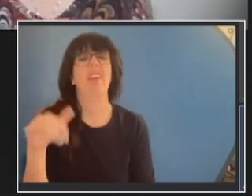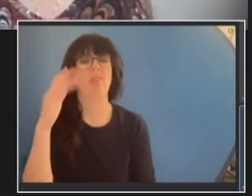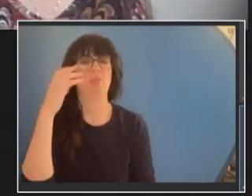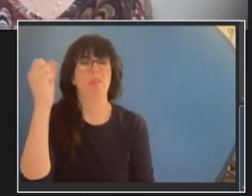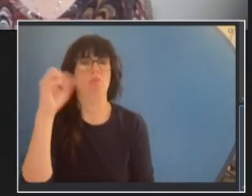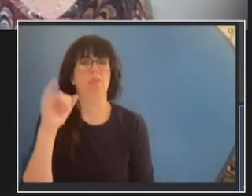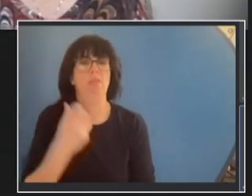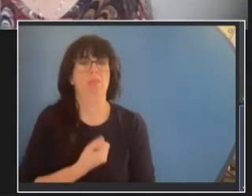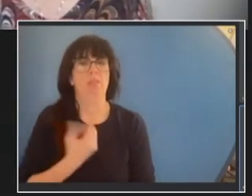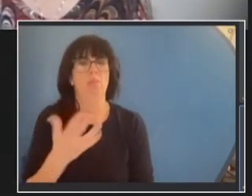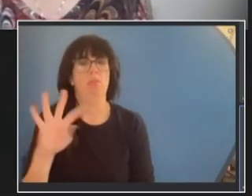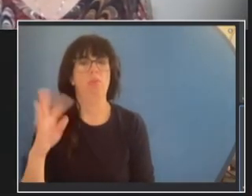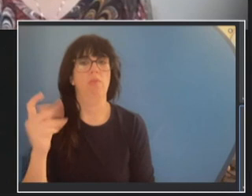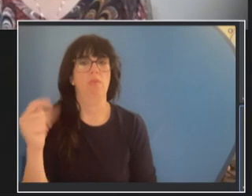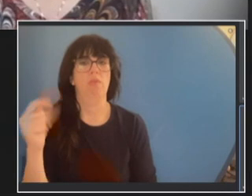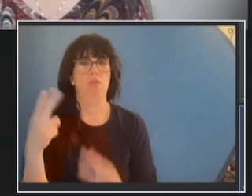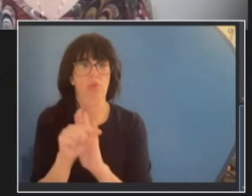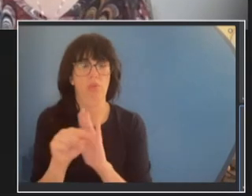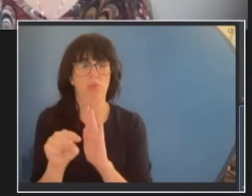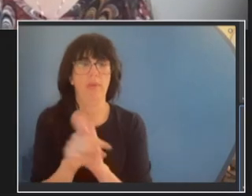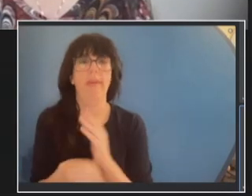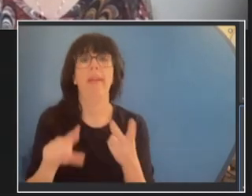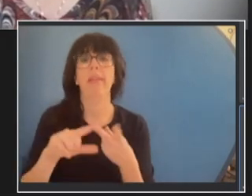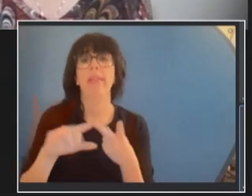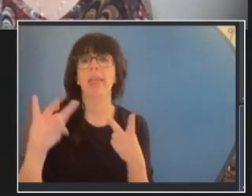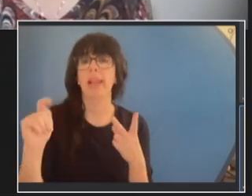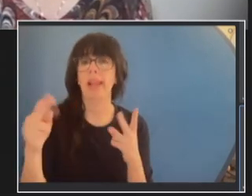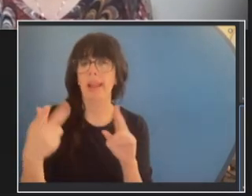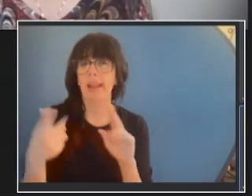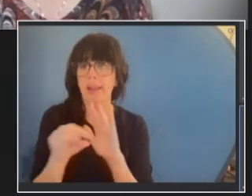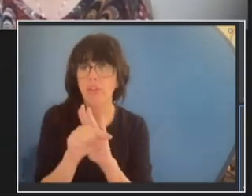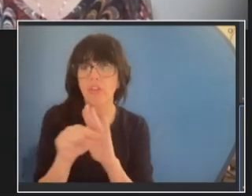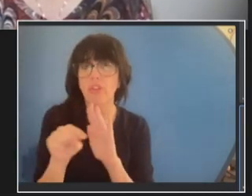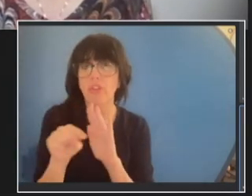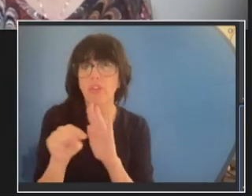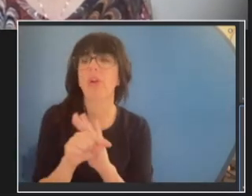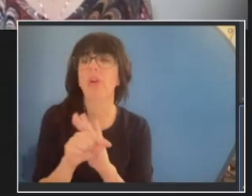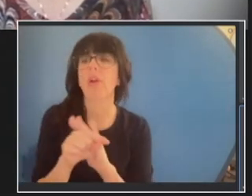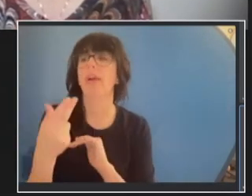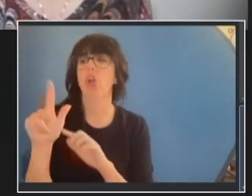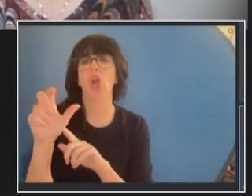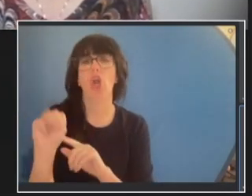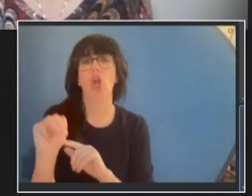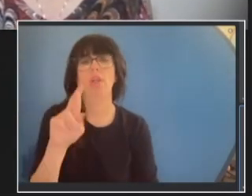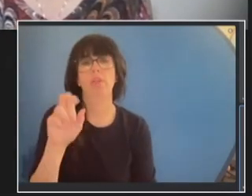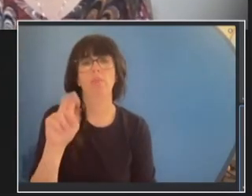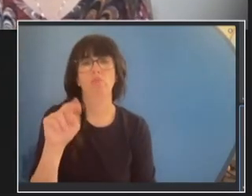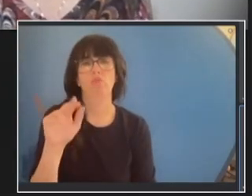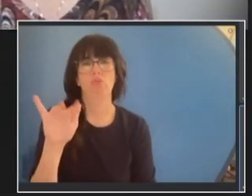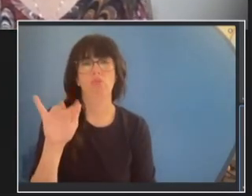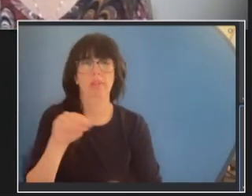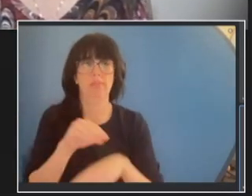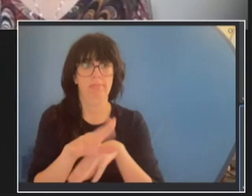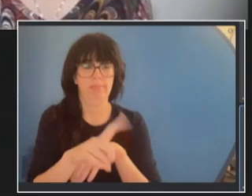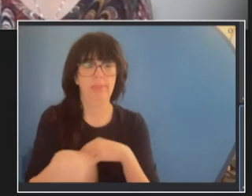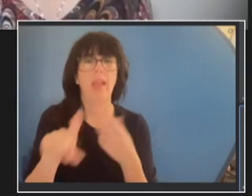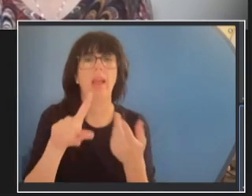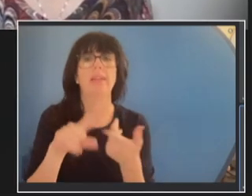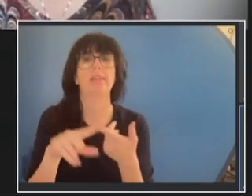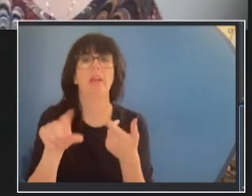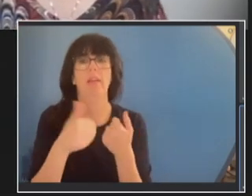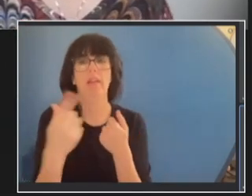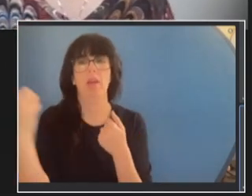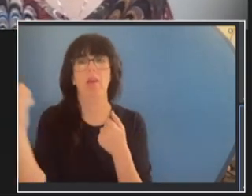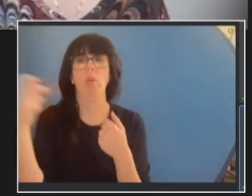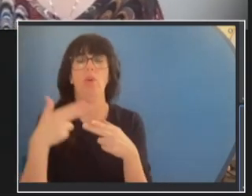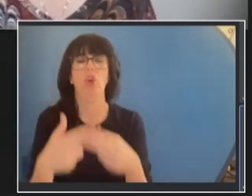a study of the Harlem Renaissance, I was exposed to another poem, a poem by County Cullen entitled "Incident." And